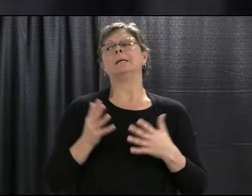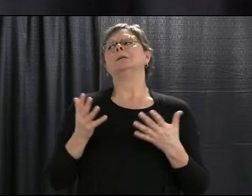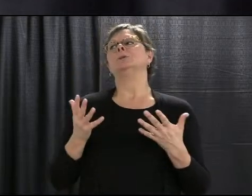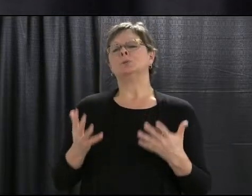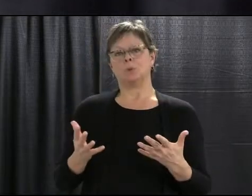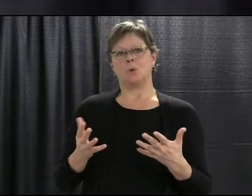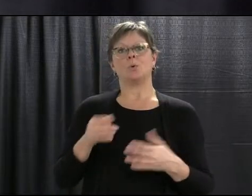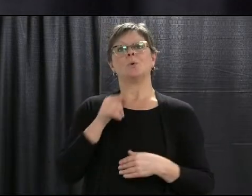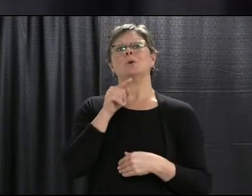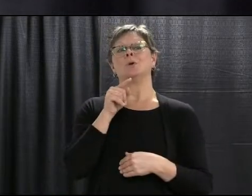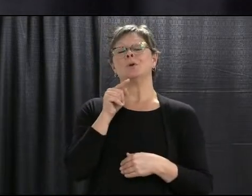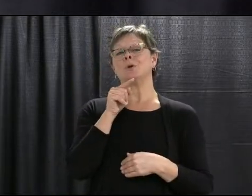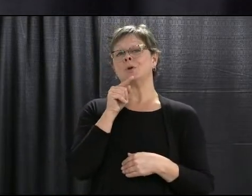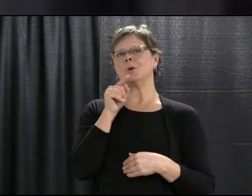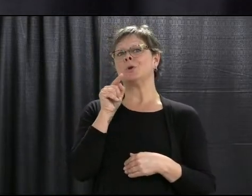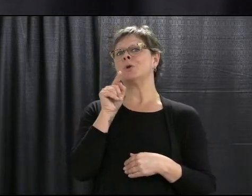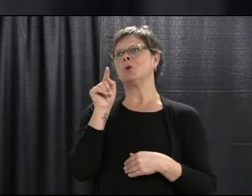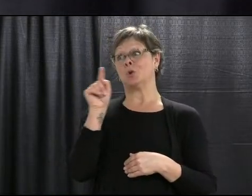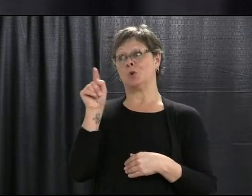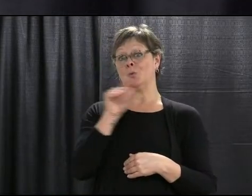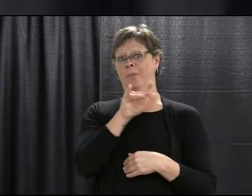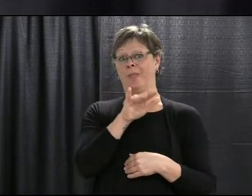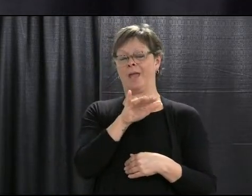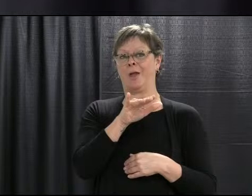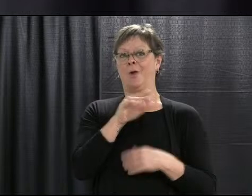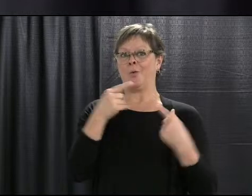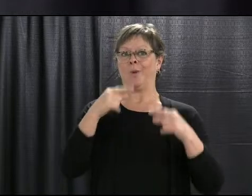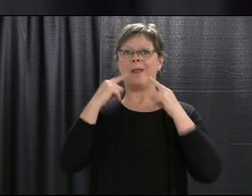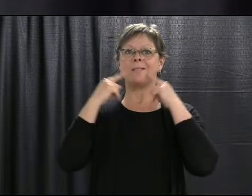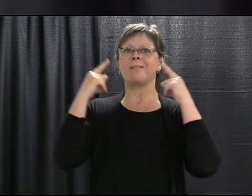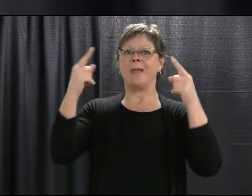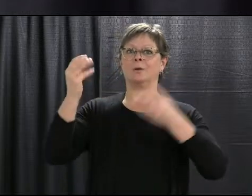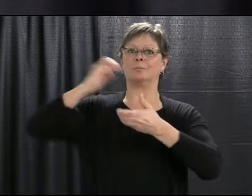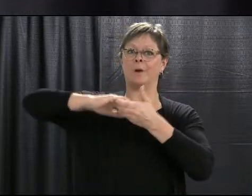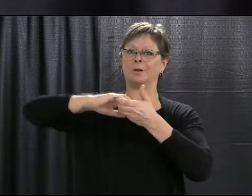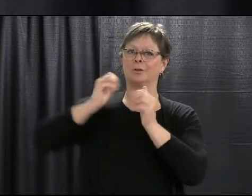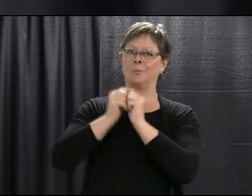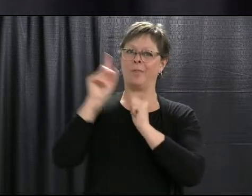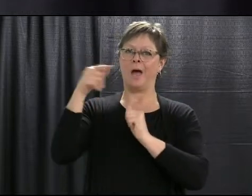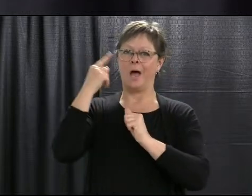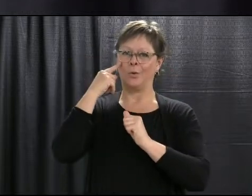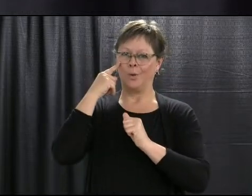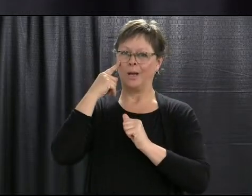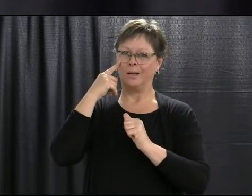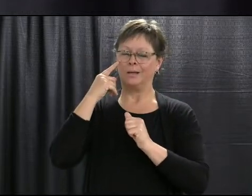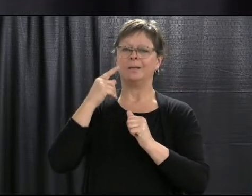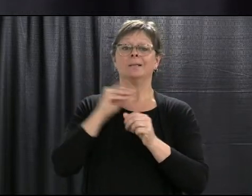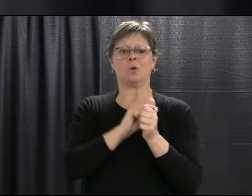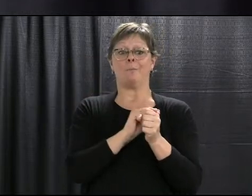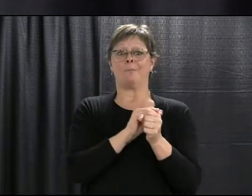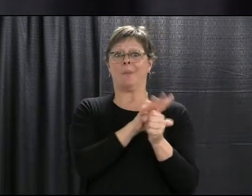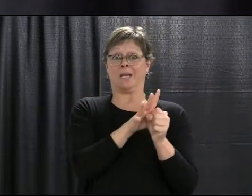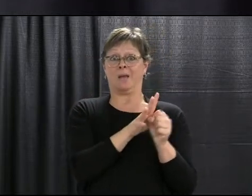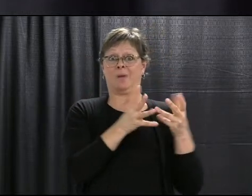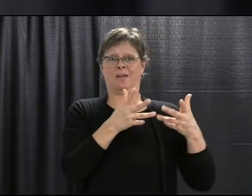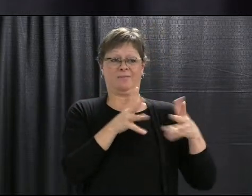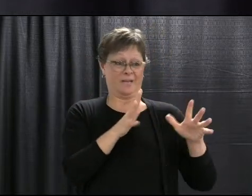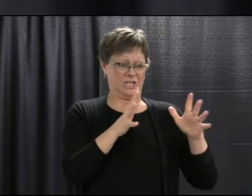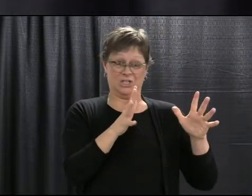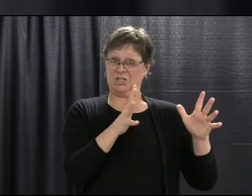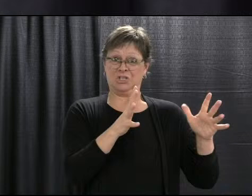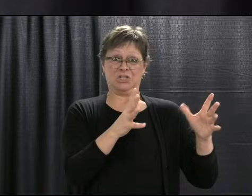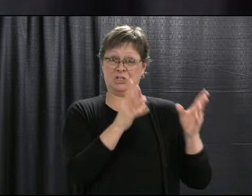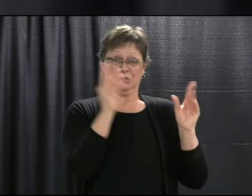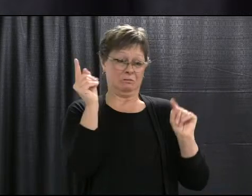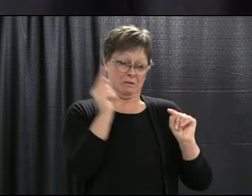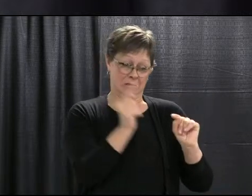you were there, I remember, when we announced the MOU and our partnership with Ottawa. As we emerged from the pandemic and everybody across the country were challenged with